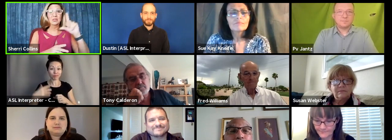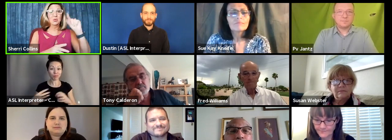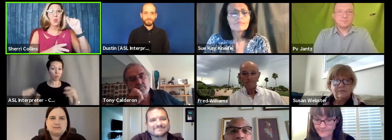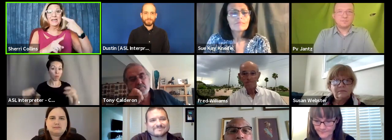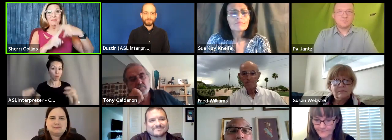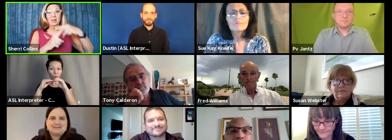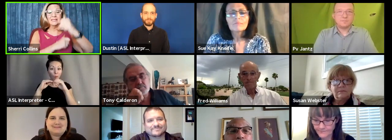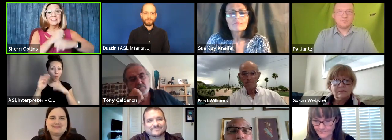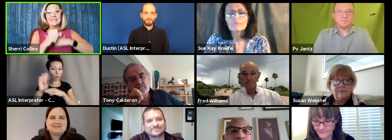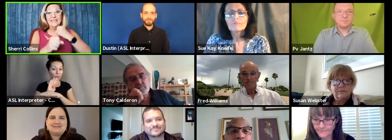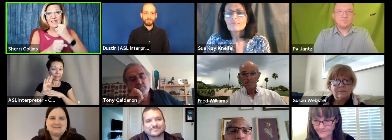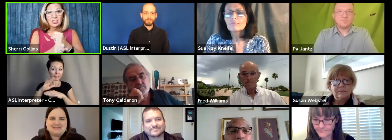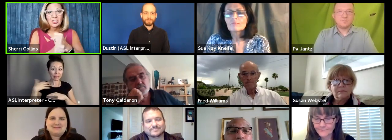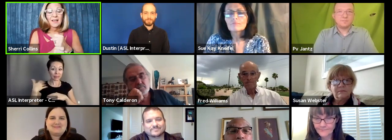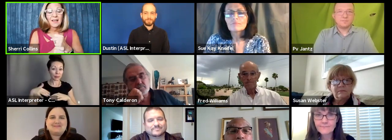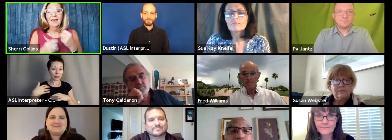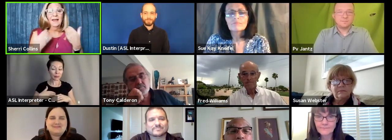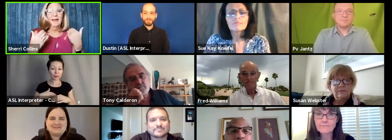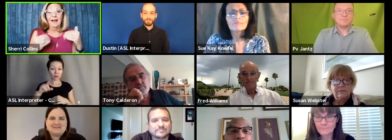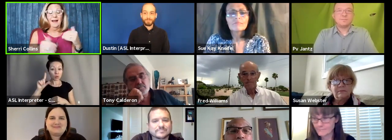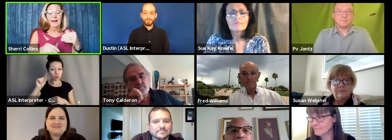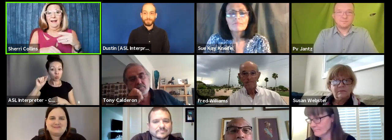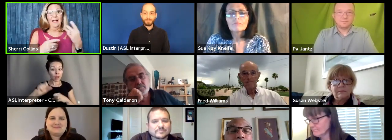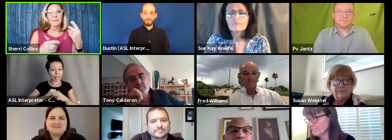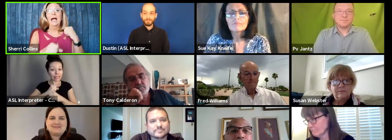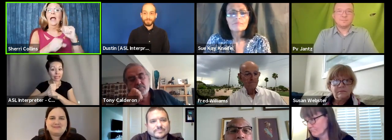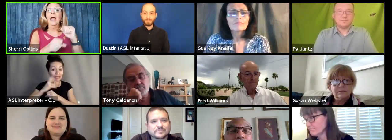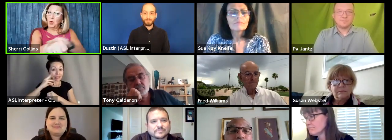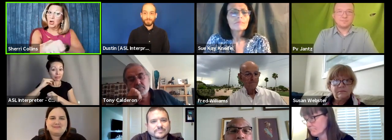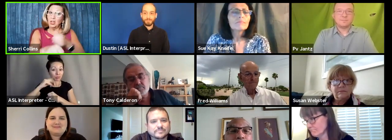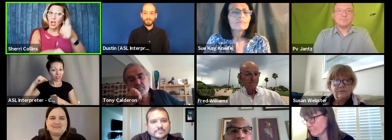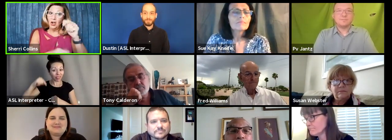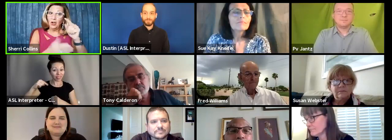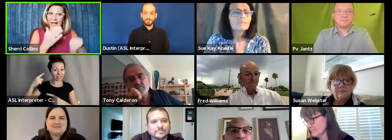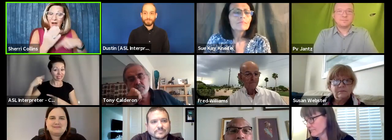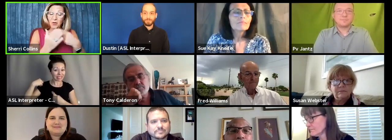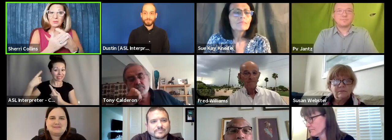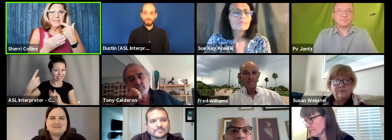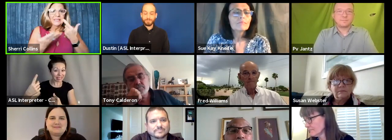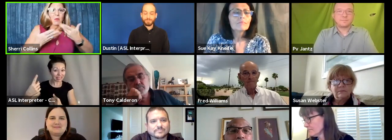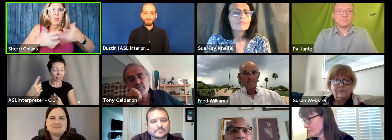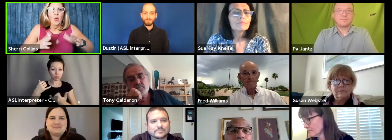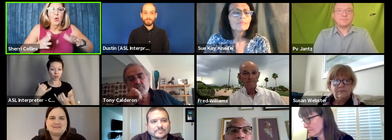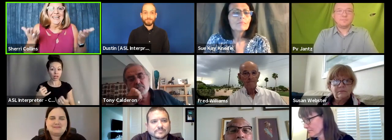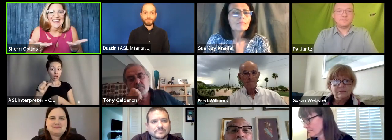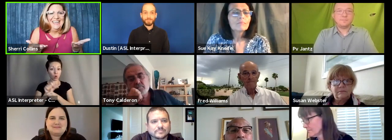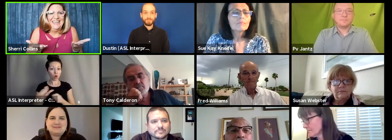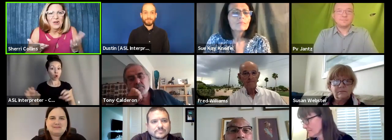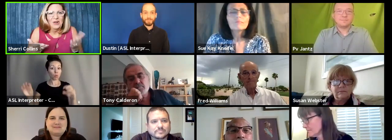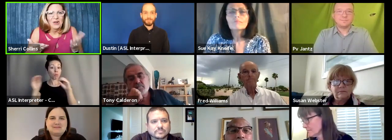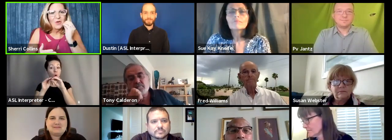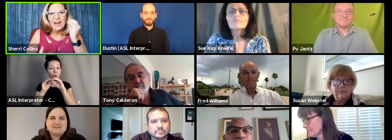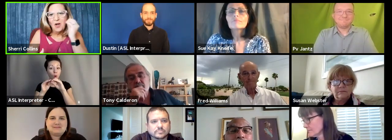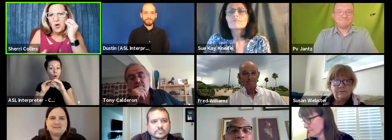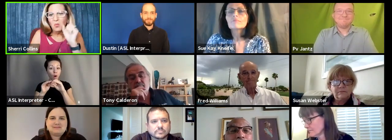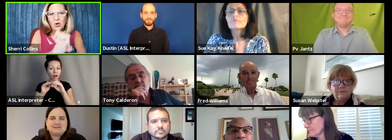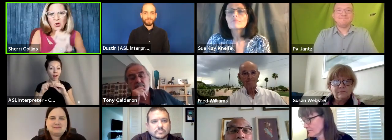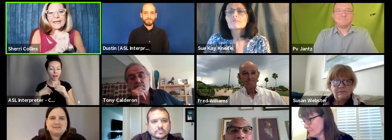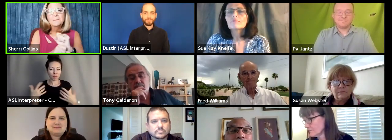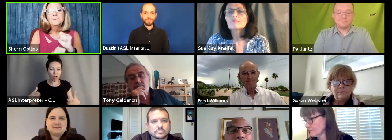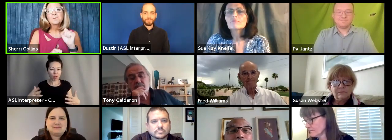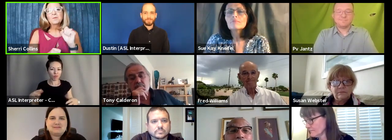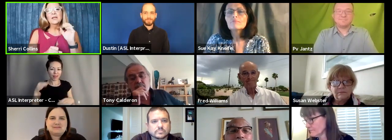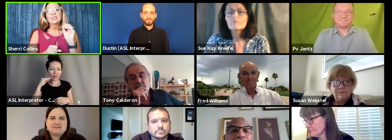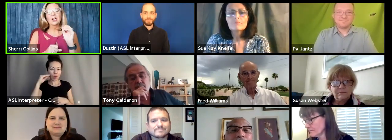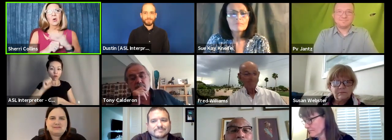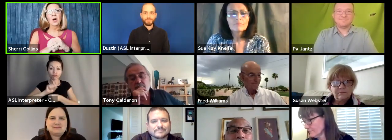my 20+ years, and I work longer hours because I'm already here, at home